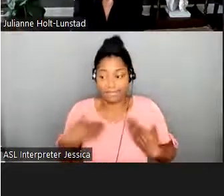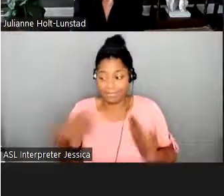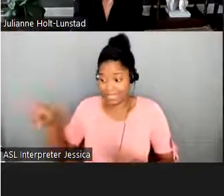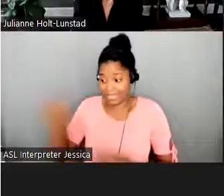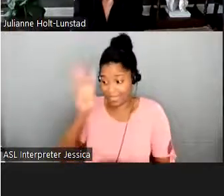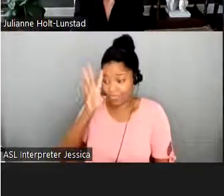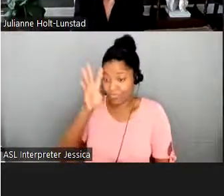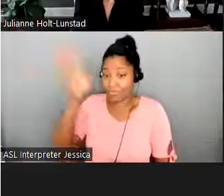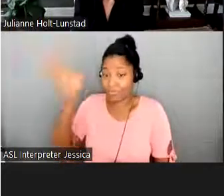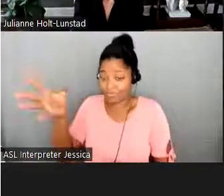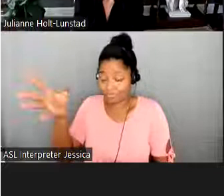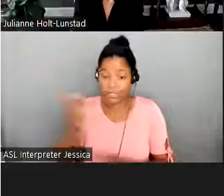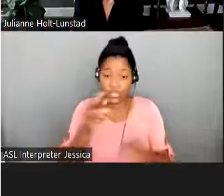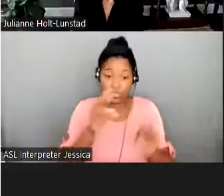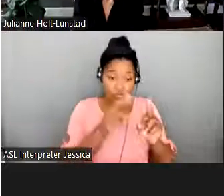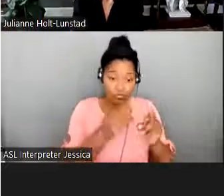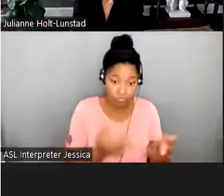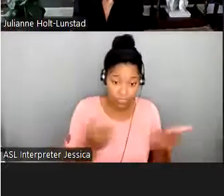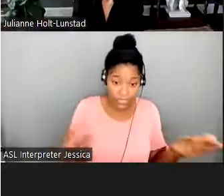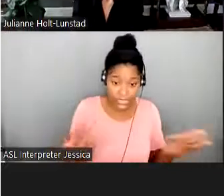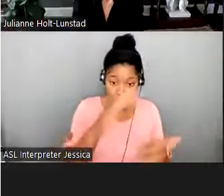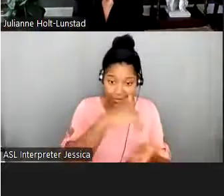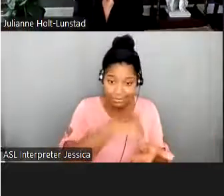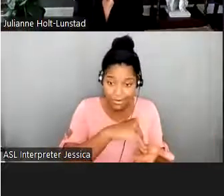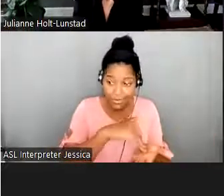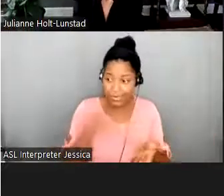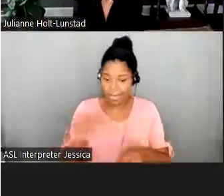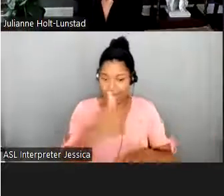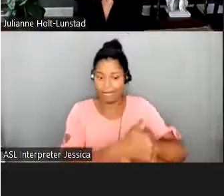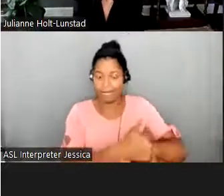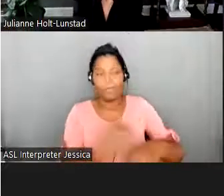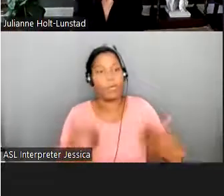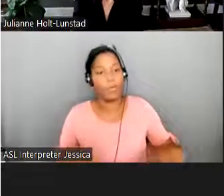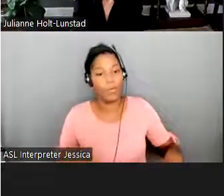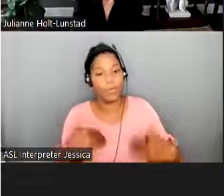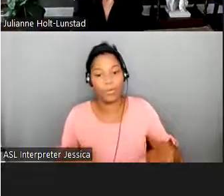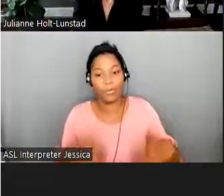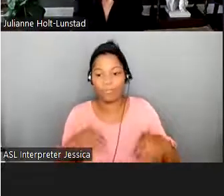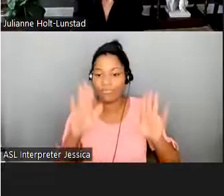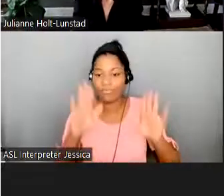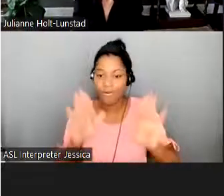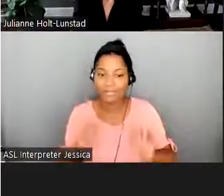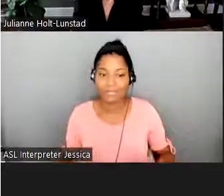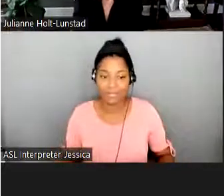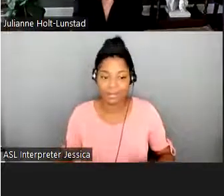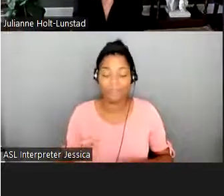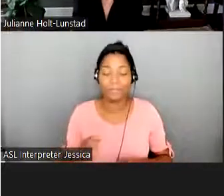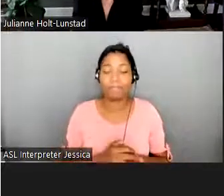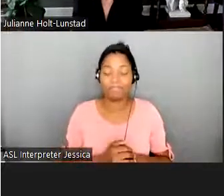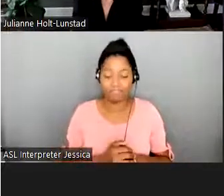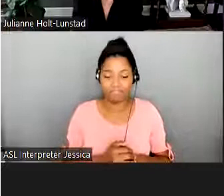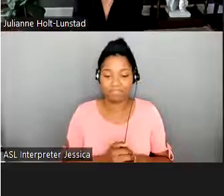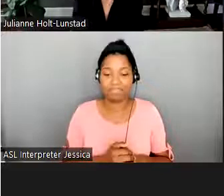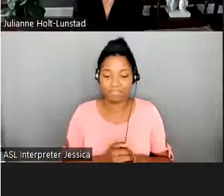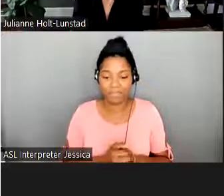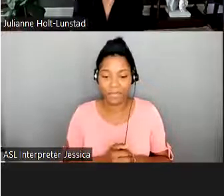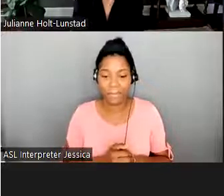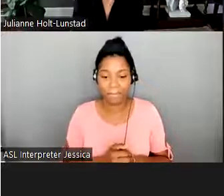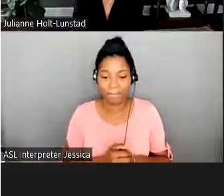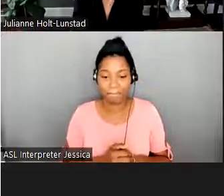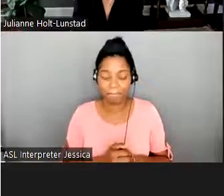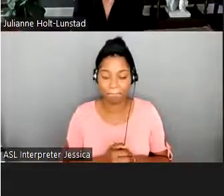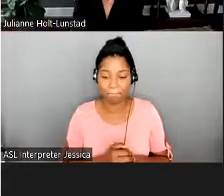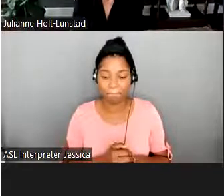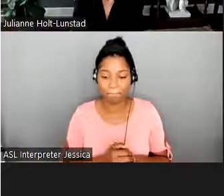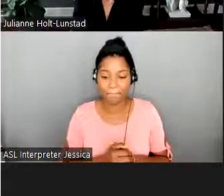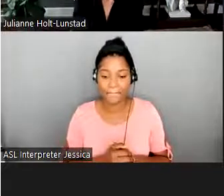Resource Center and the Commit to Connect as a response to this recommendation. And while, of